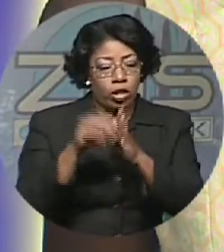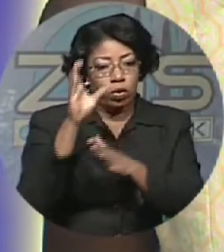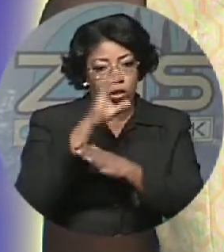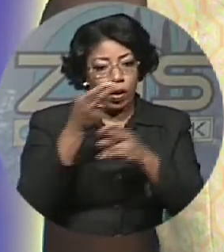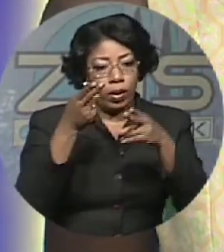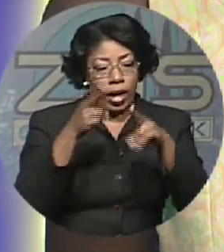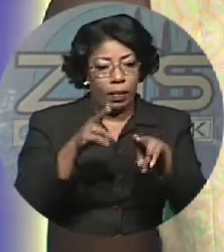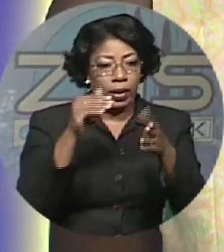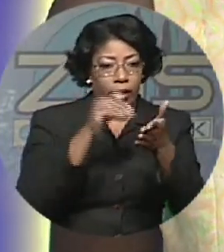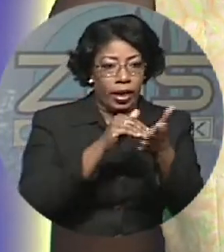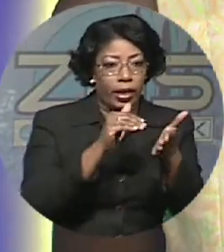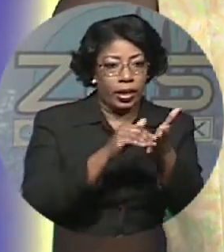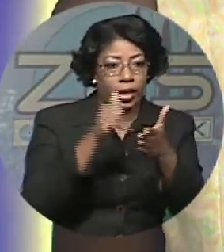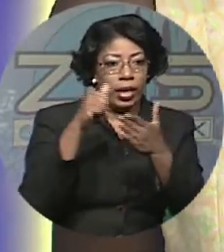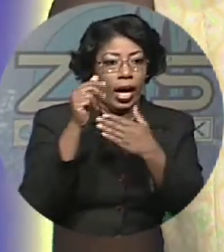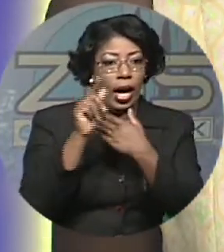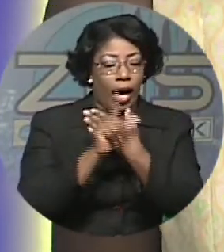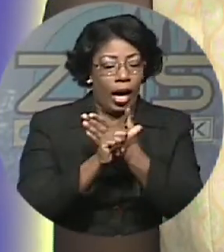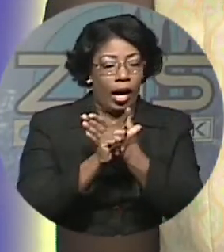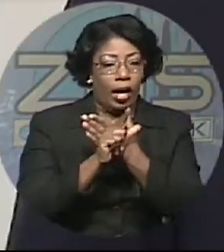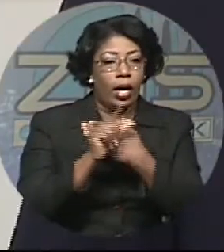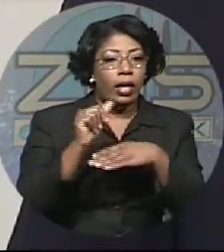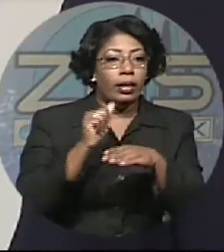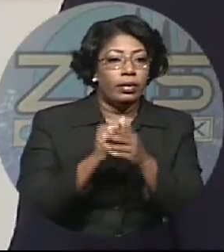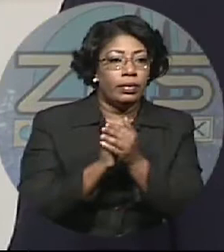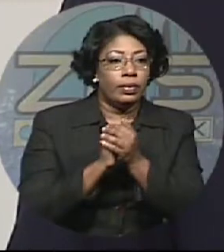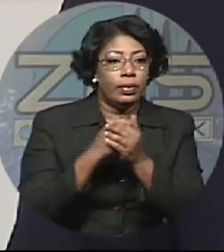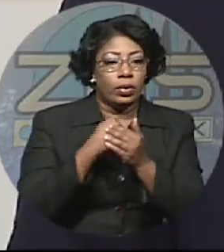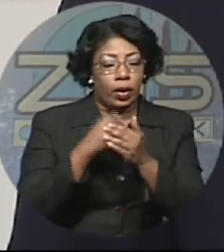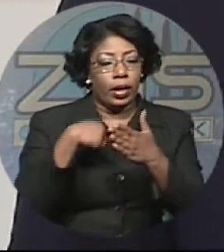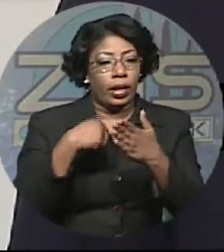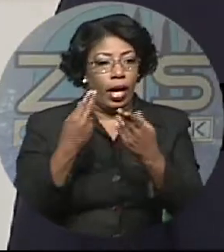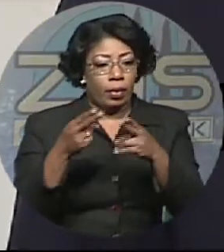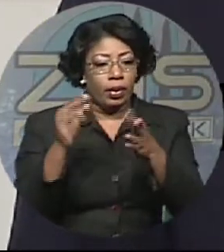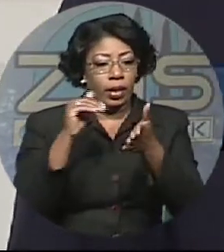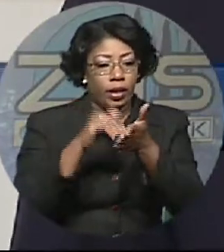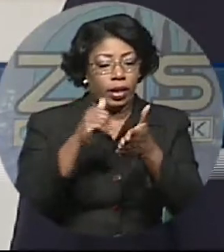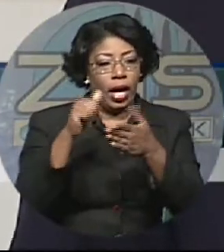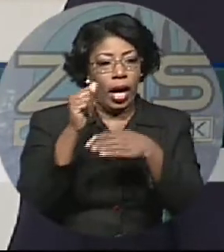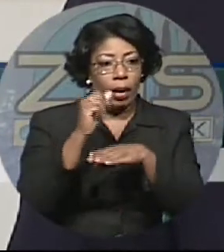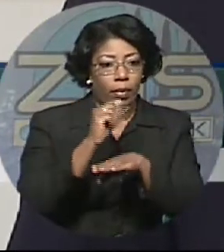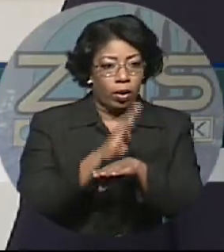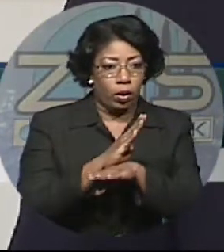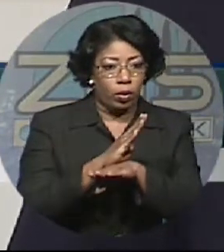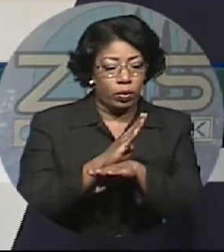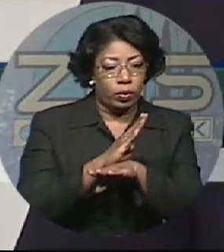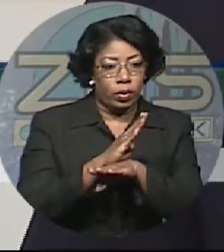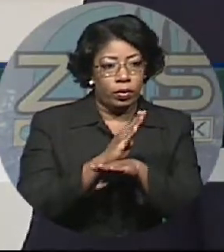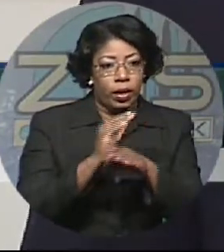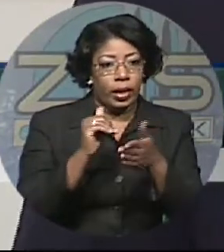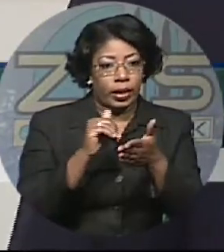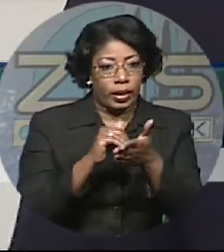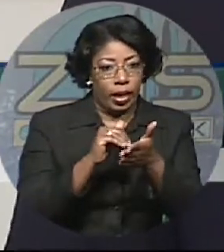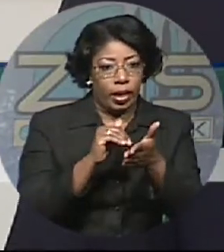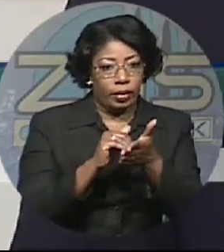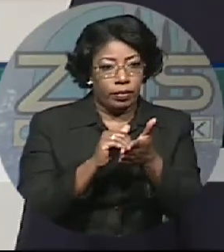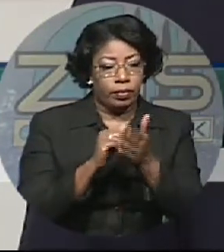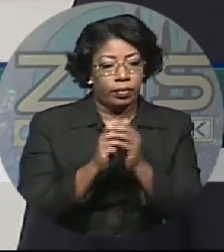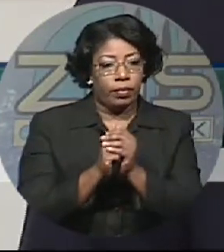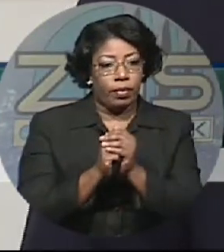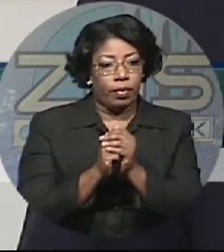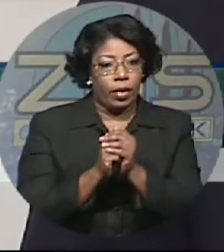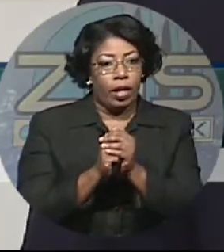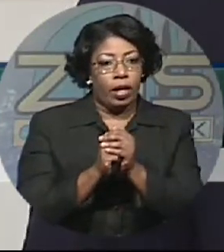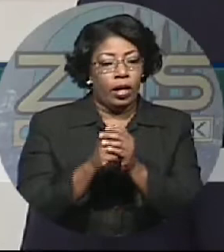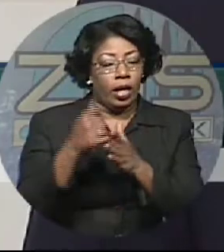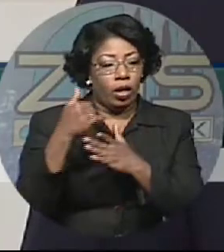in Abaco for some time to come. When it took place a couple of weeks ago, many people called up and said, oh, people are